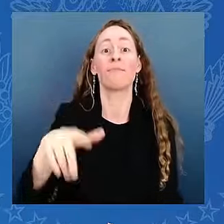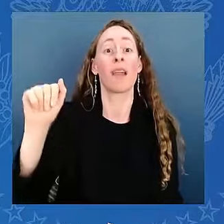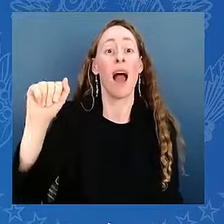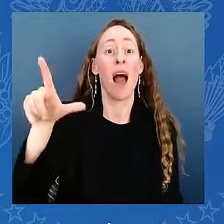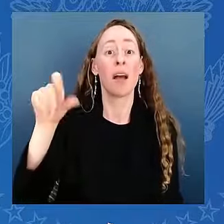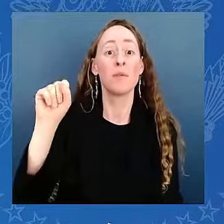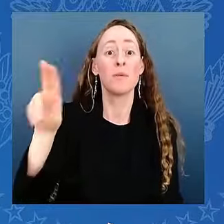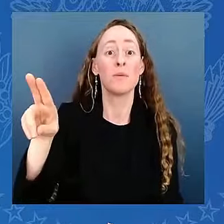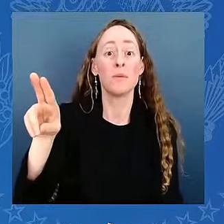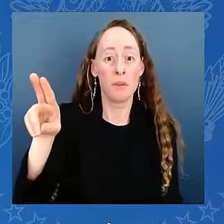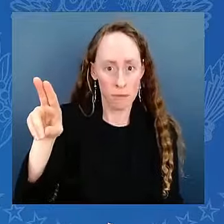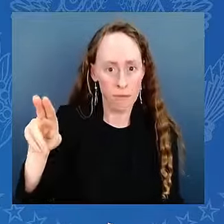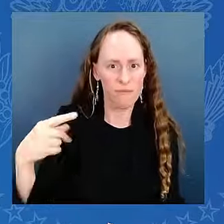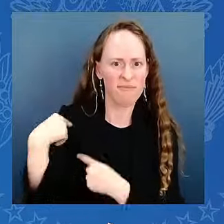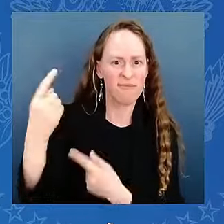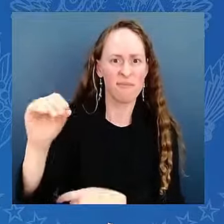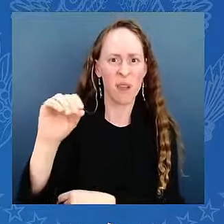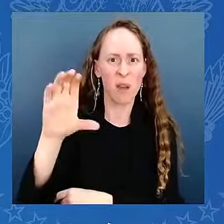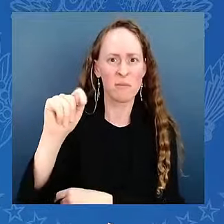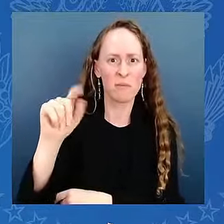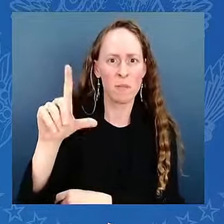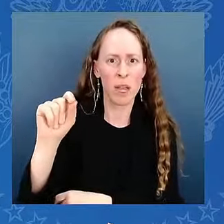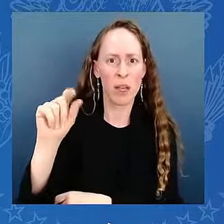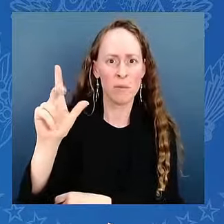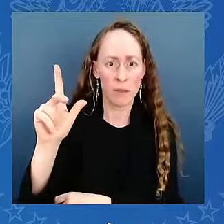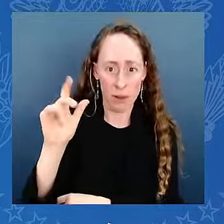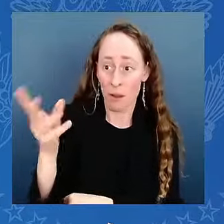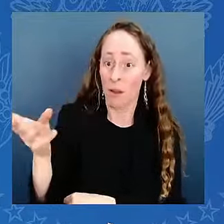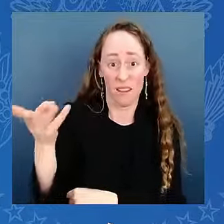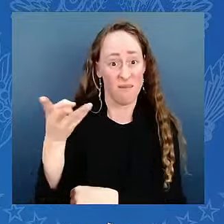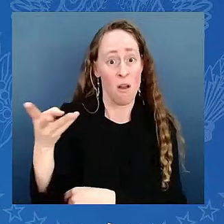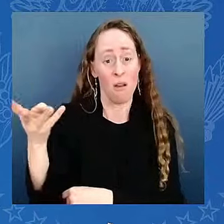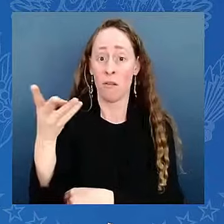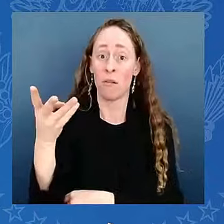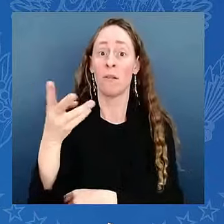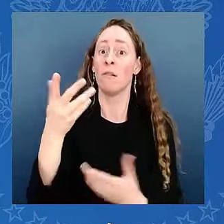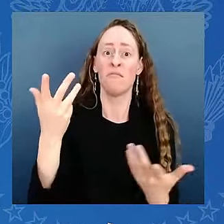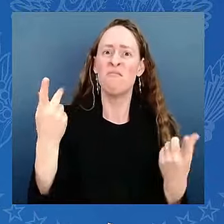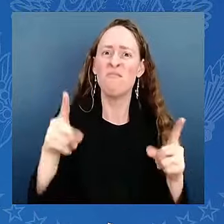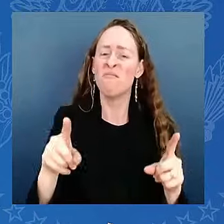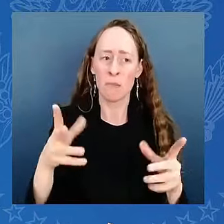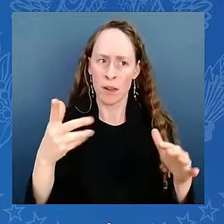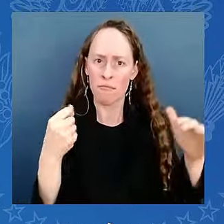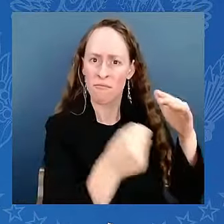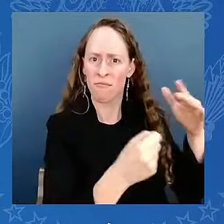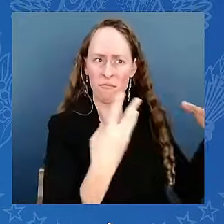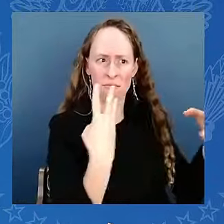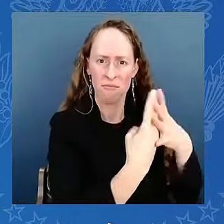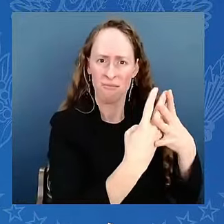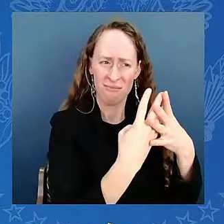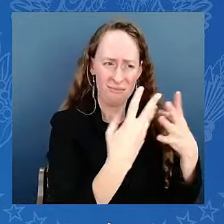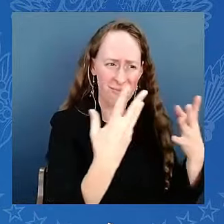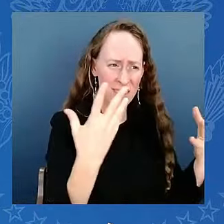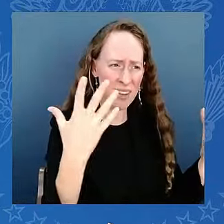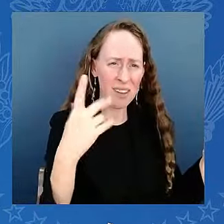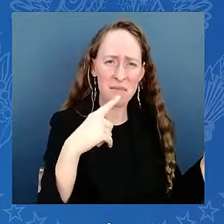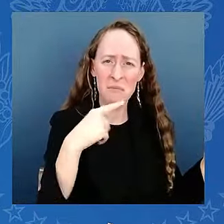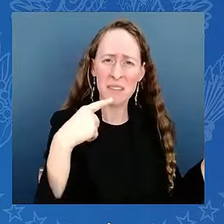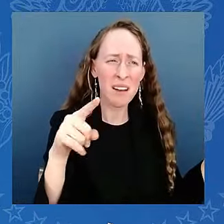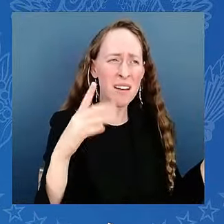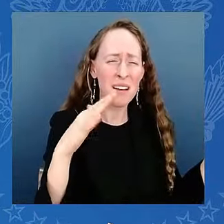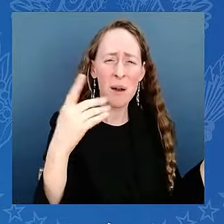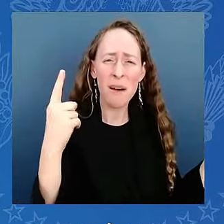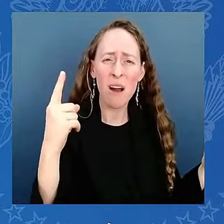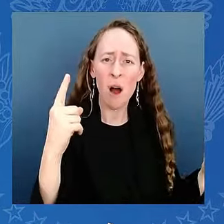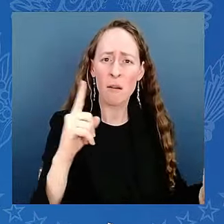terms with absolutely no legitimate reason whatsoever, none. Paul, a former Marine, was in Russia for a